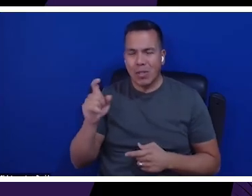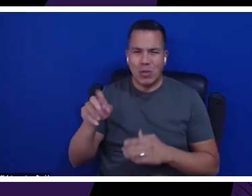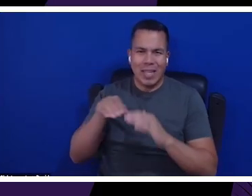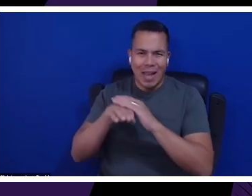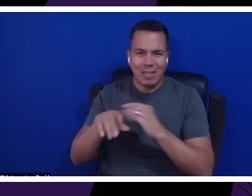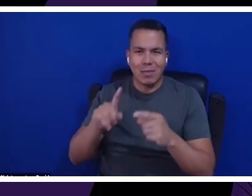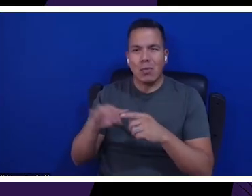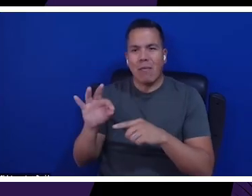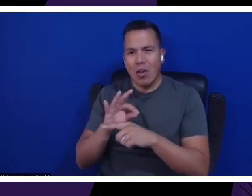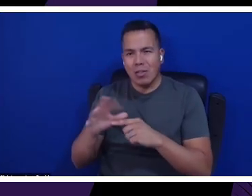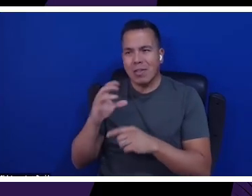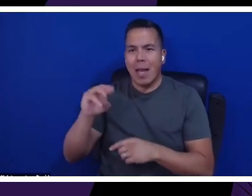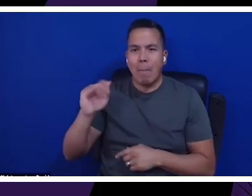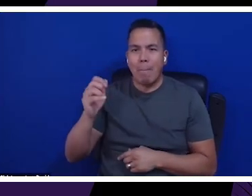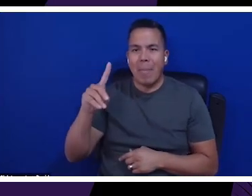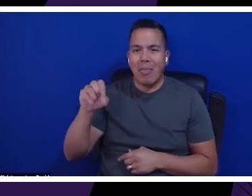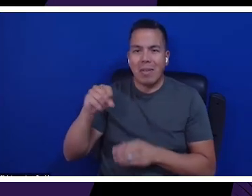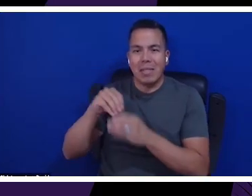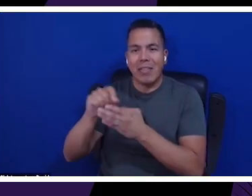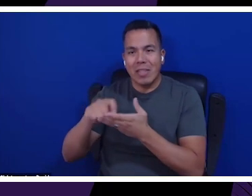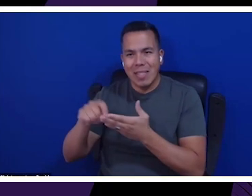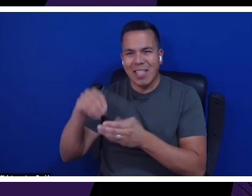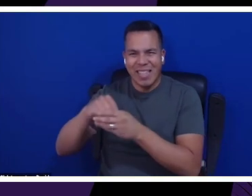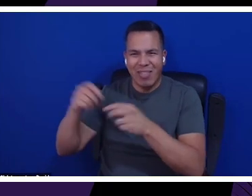methods in the sketch and the code.